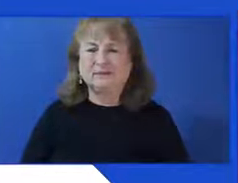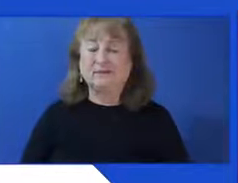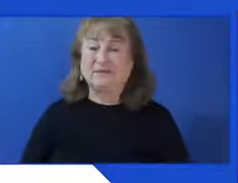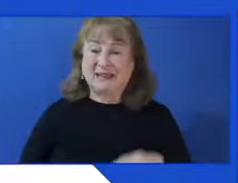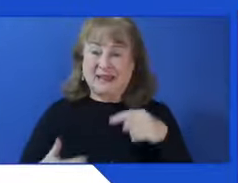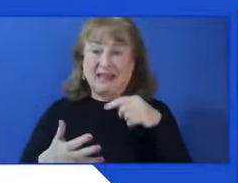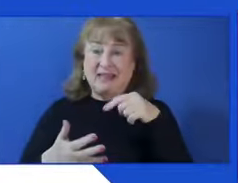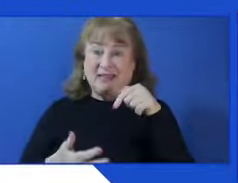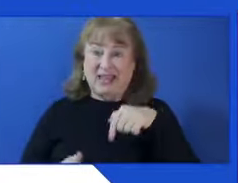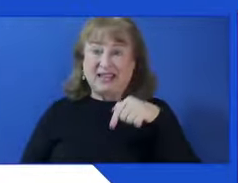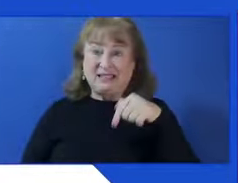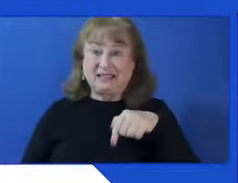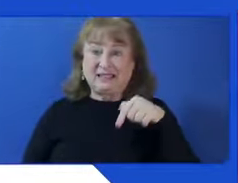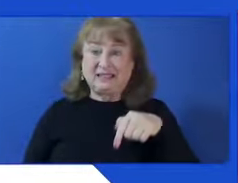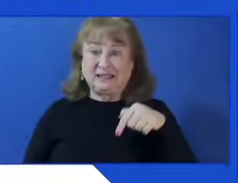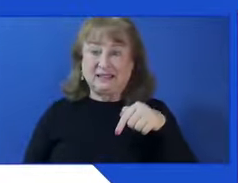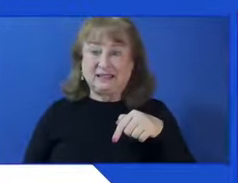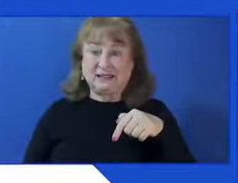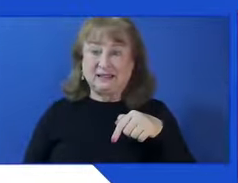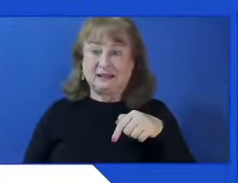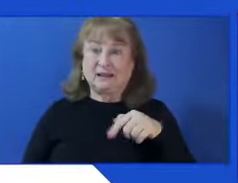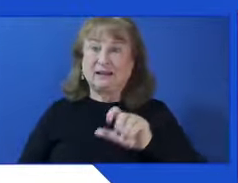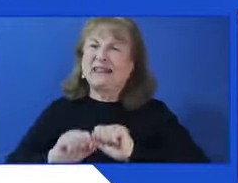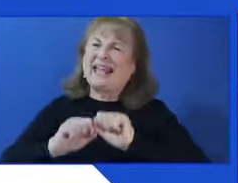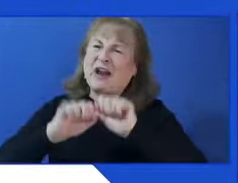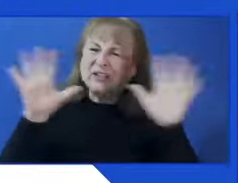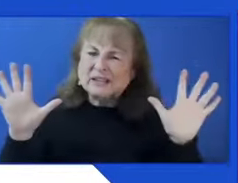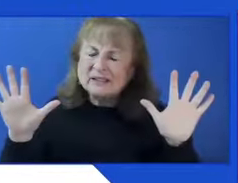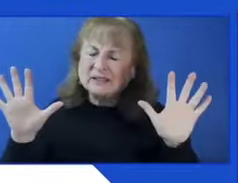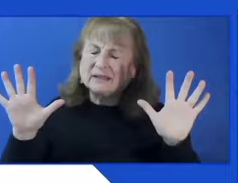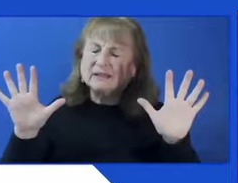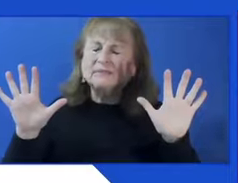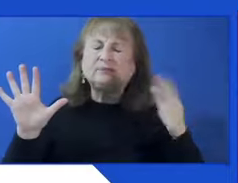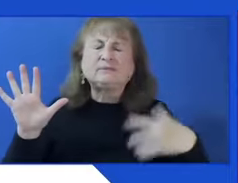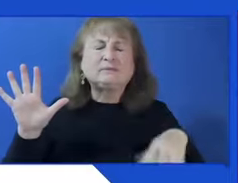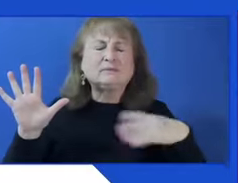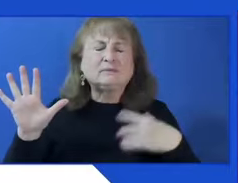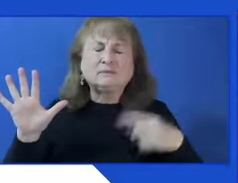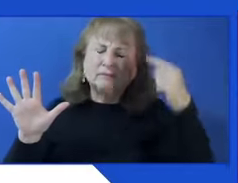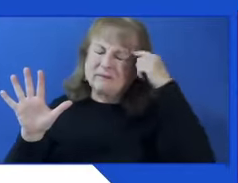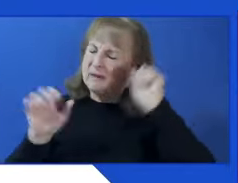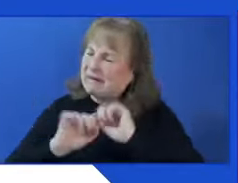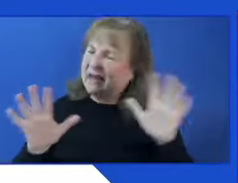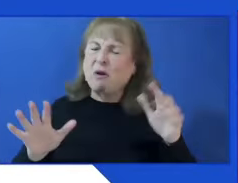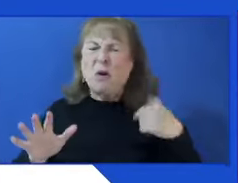This clearness that as long as we all stand